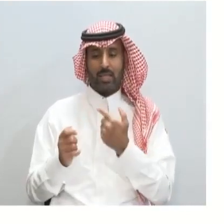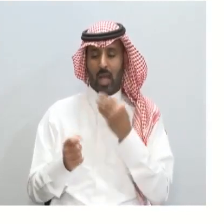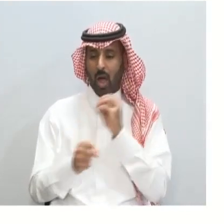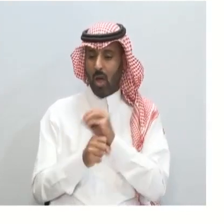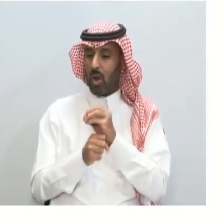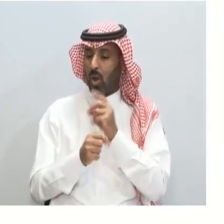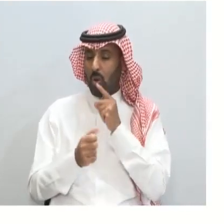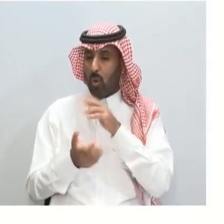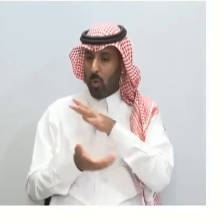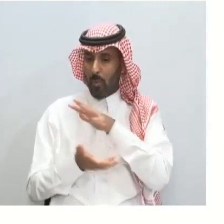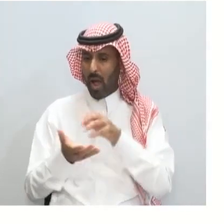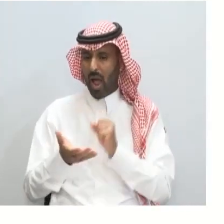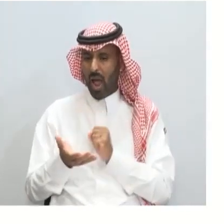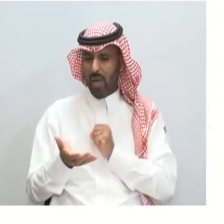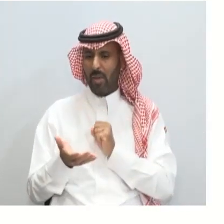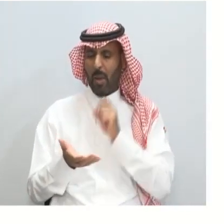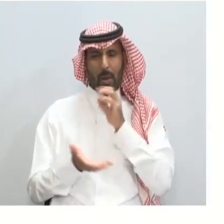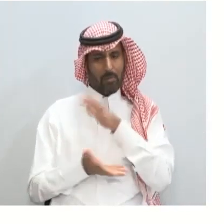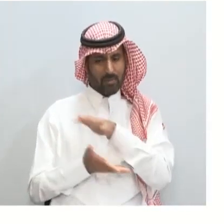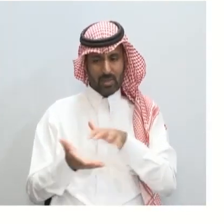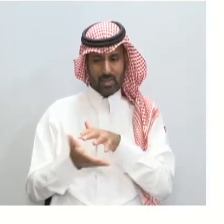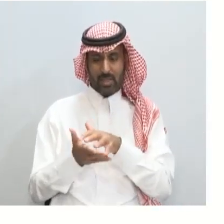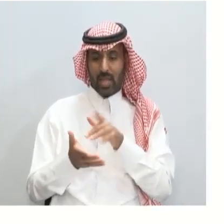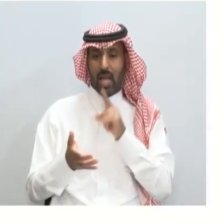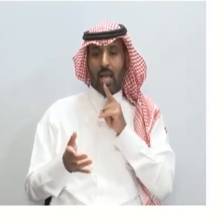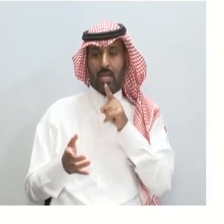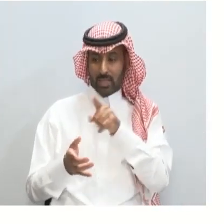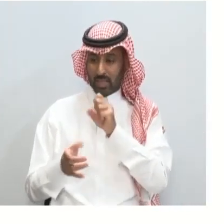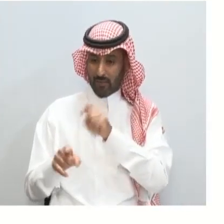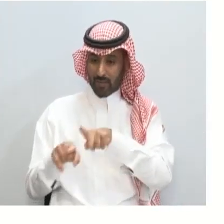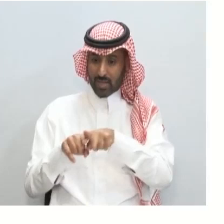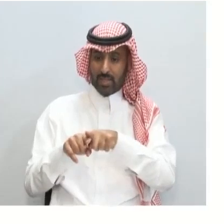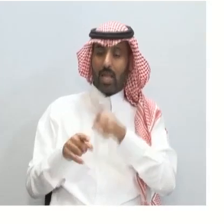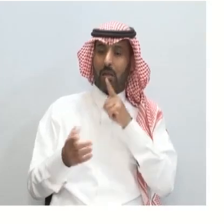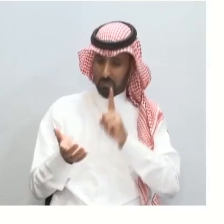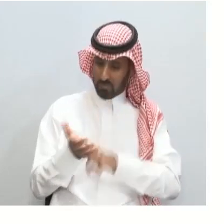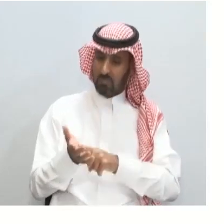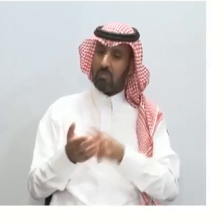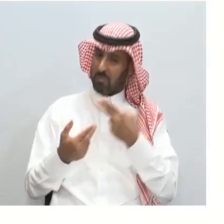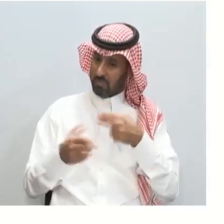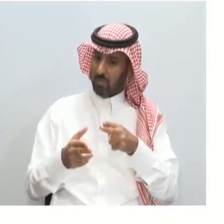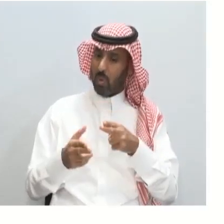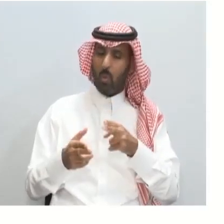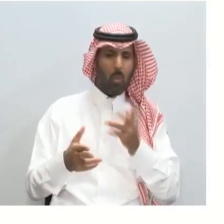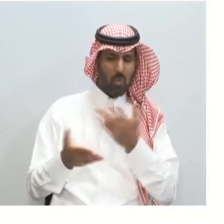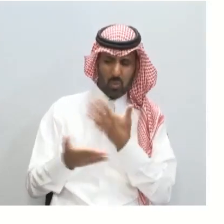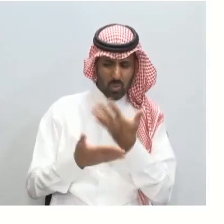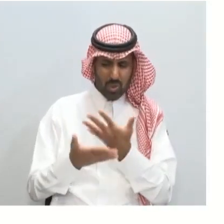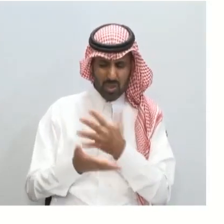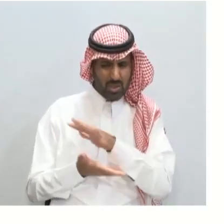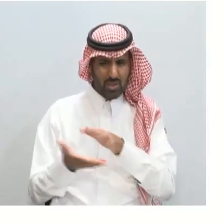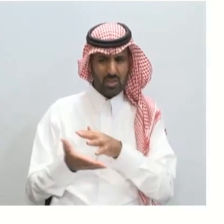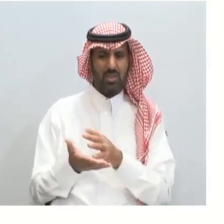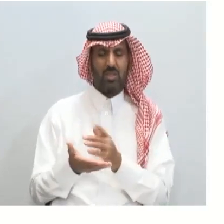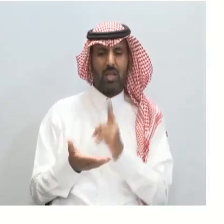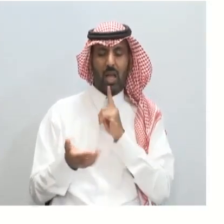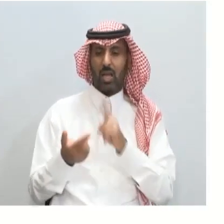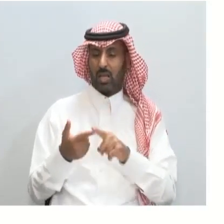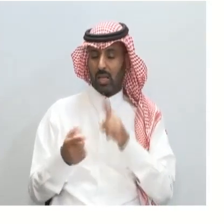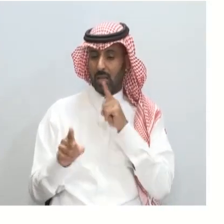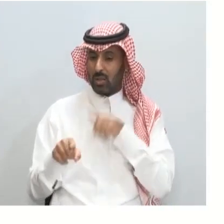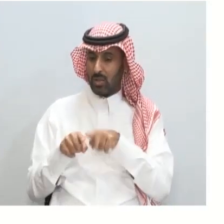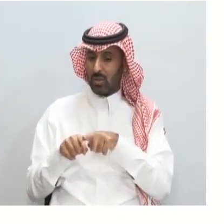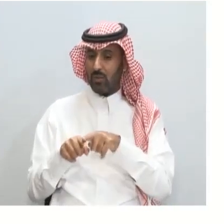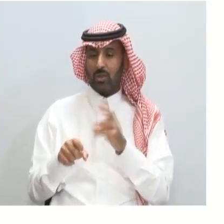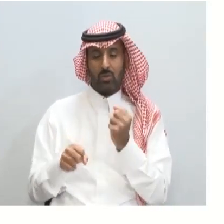with? His friend immediately said, sure, sure. What's going on? That is what friends